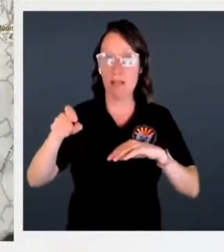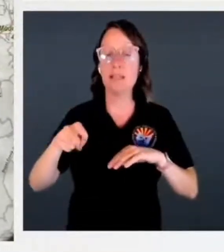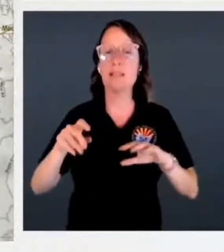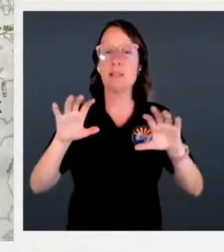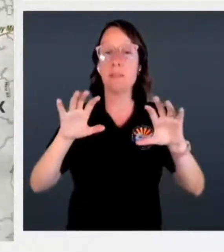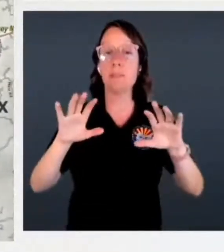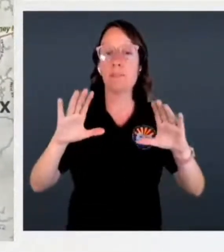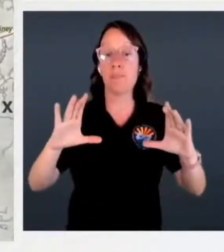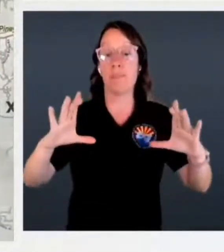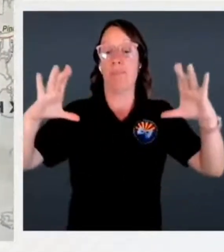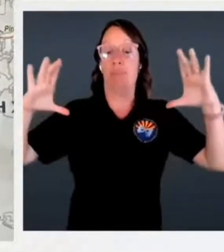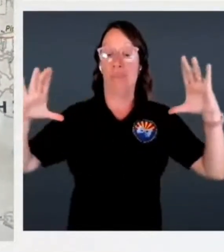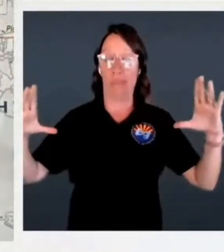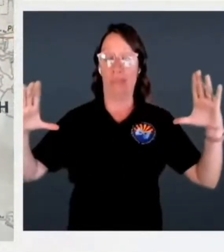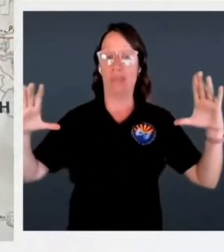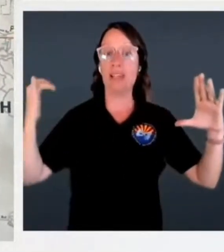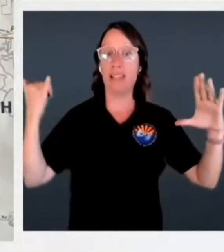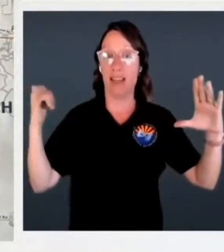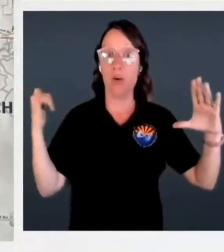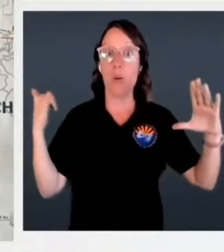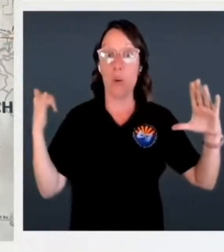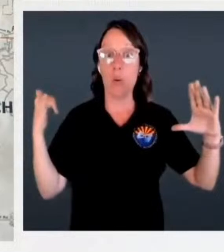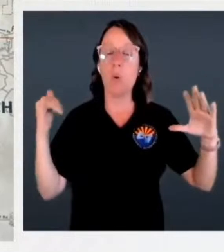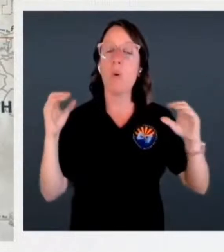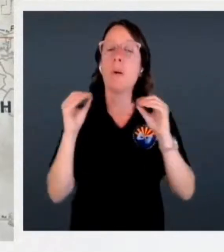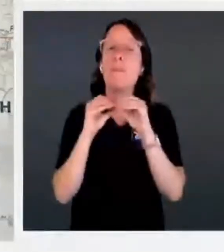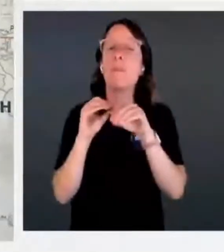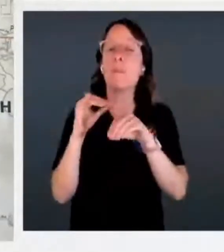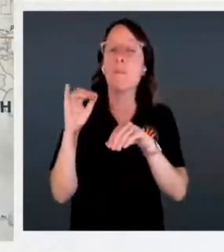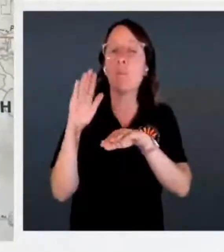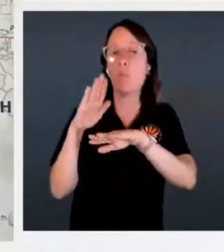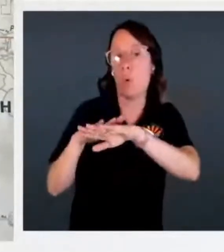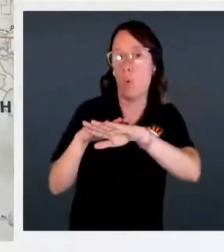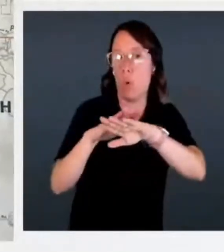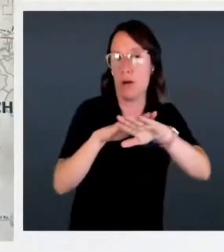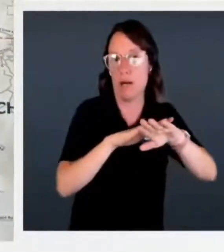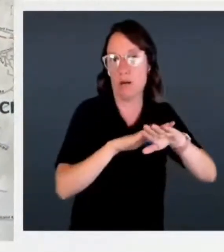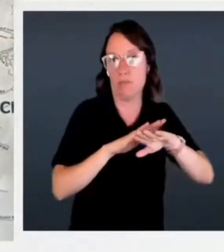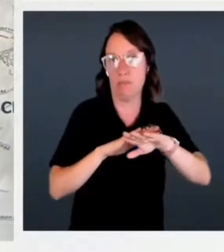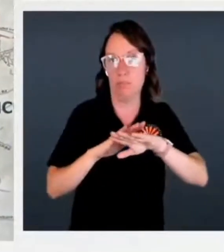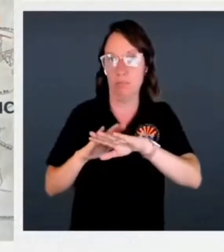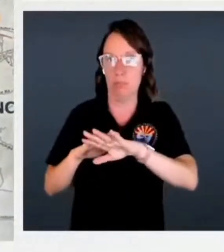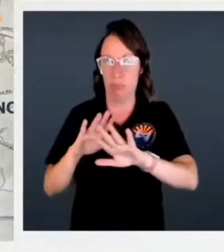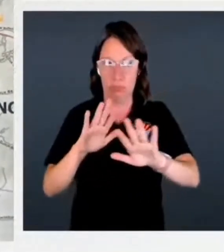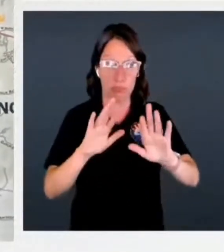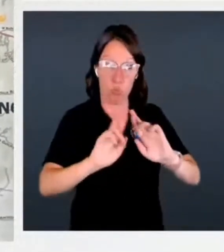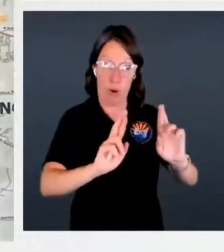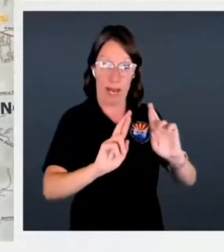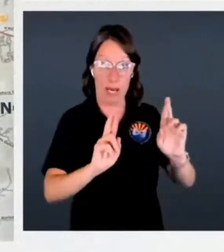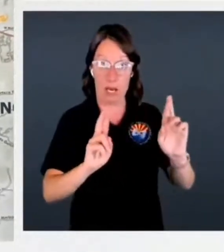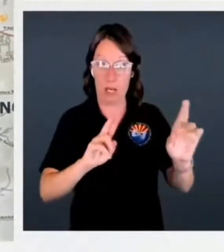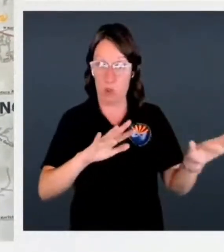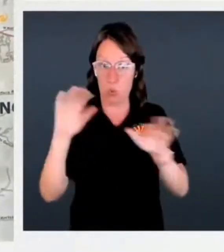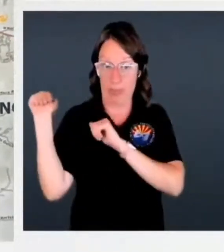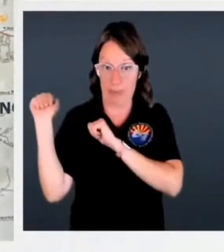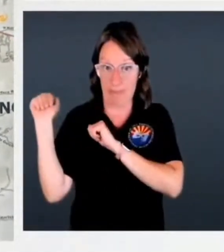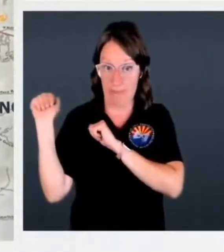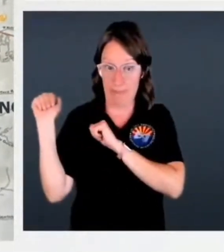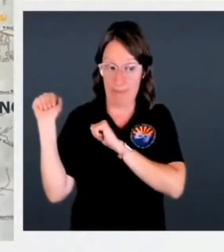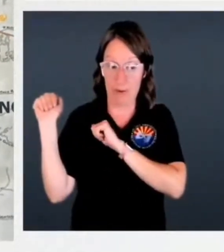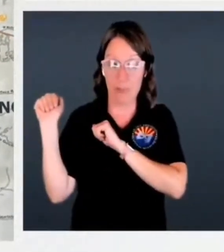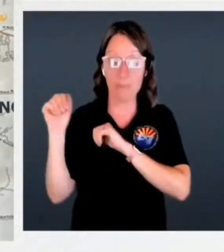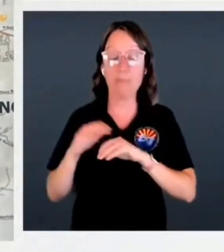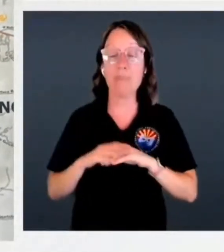right. So with that, a warning will always touch an order. And the way you can see that is through